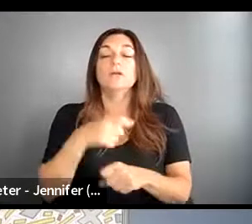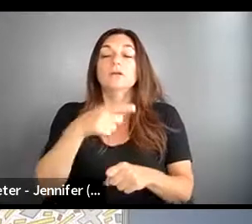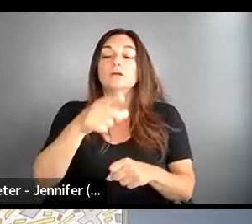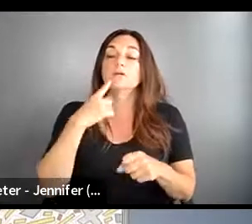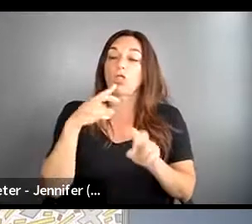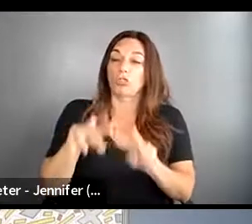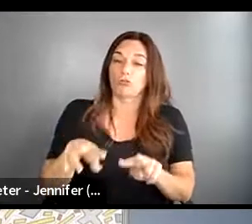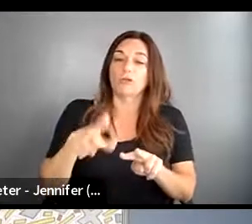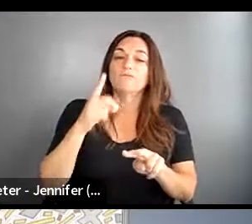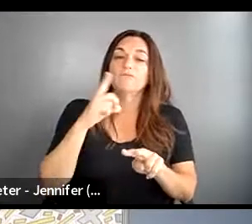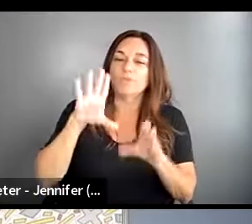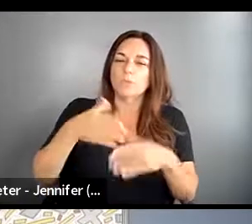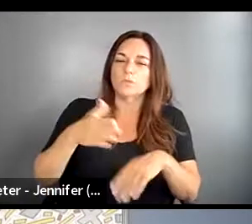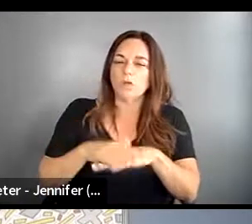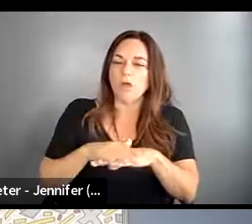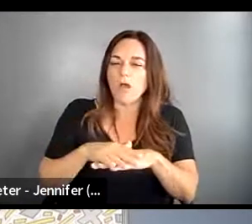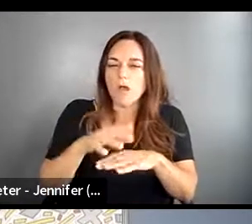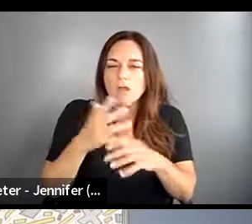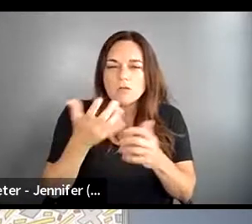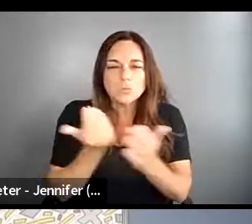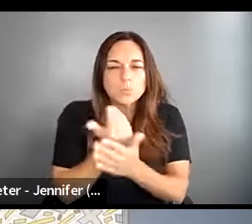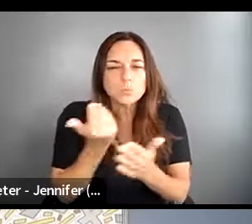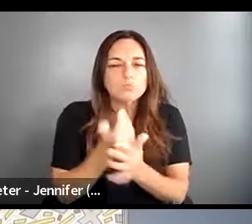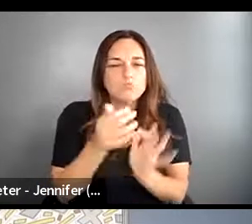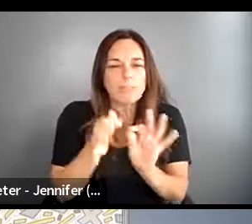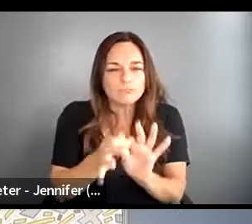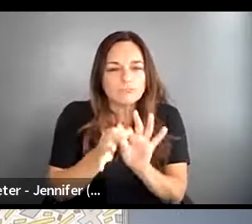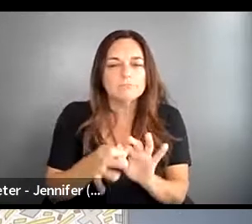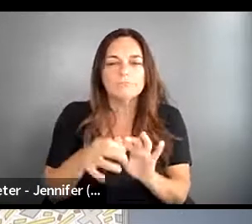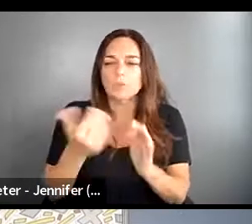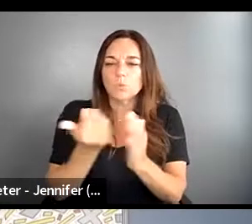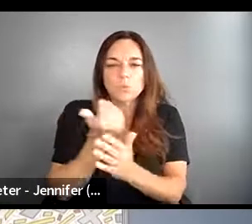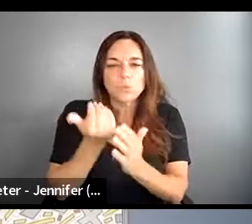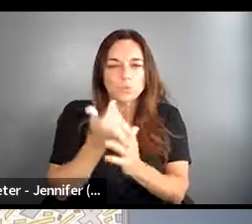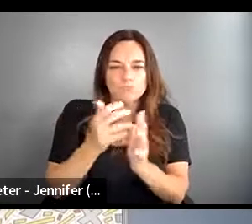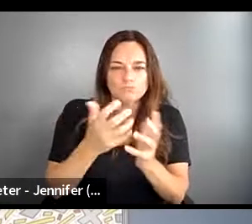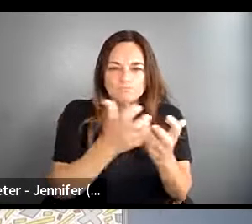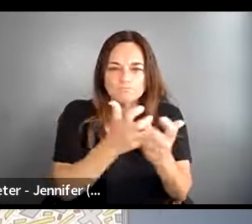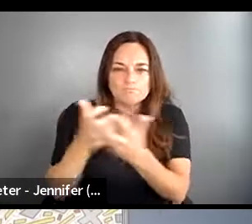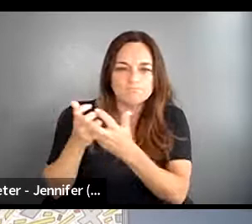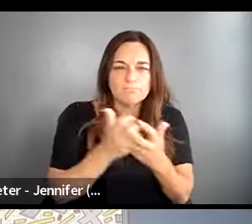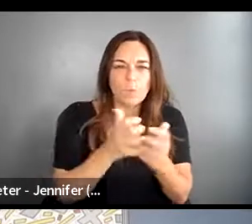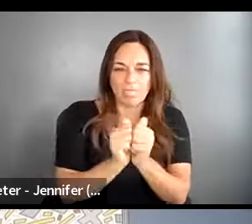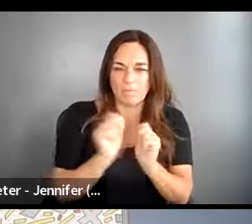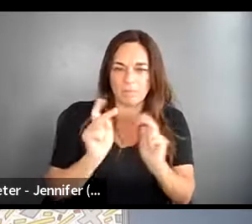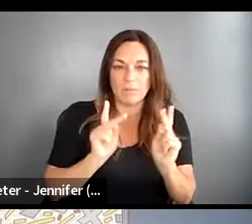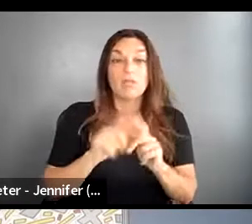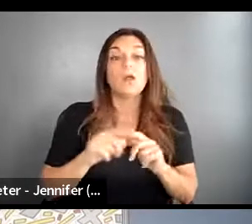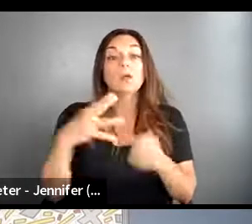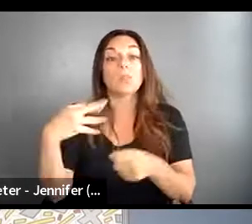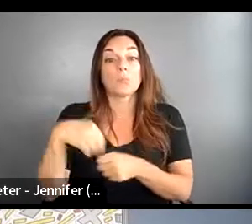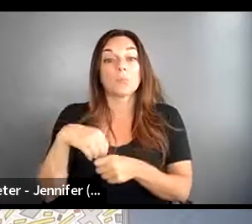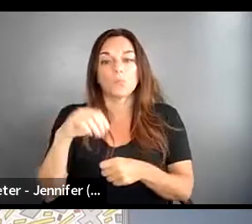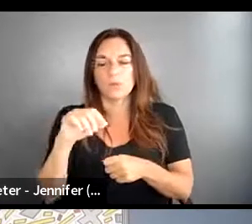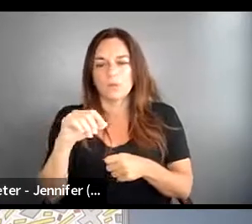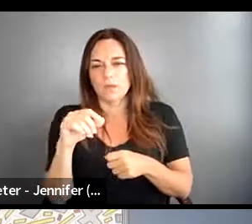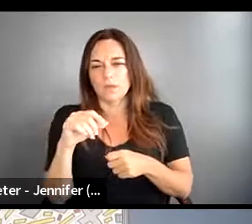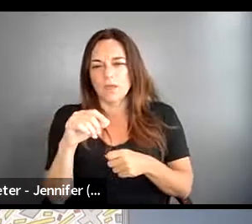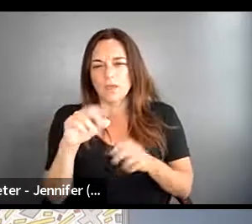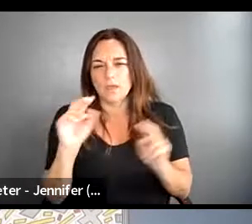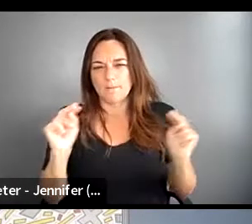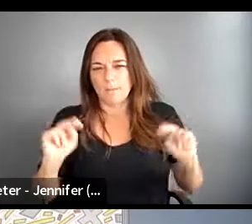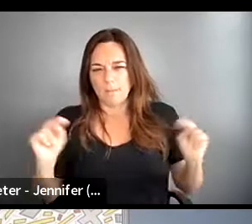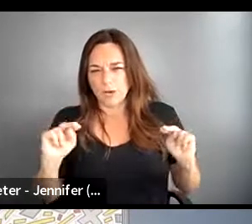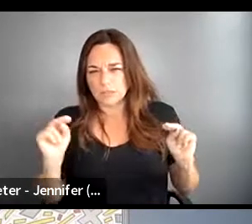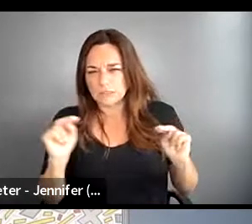some new relationships, cultivating some new relationships with legislators. And that included our bipartisan efforts talking to Republicans as we have